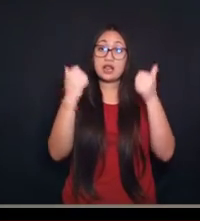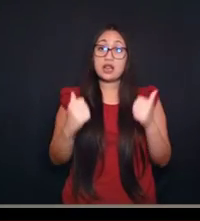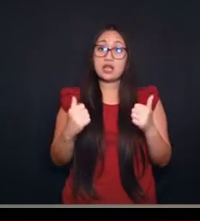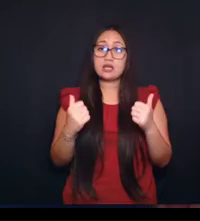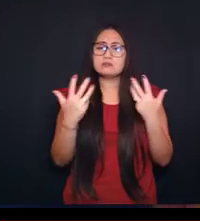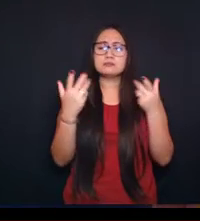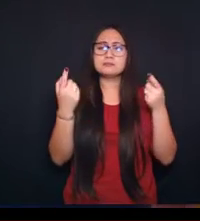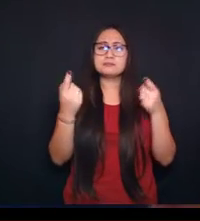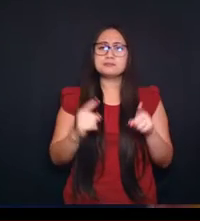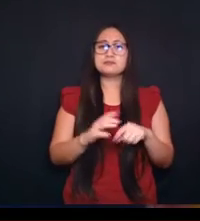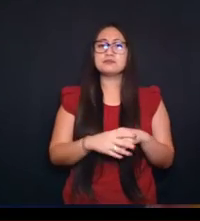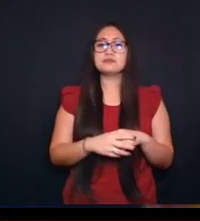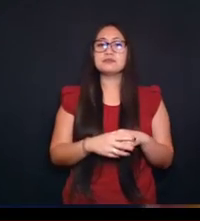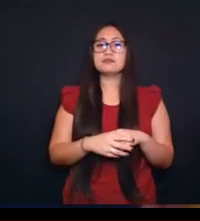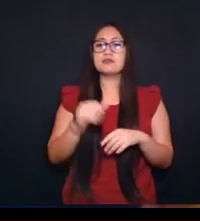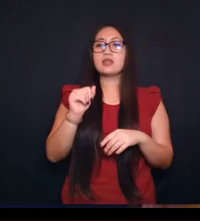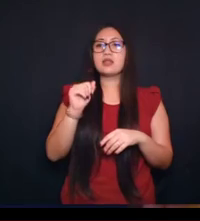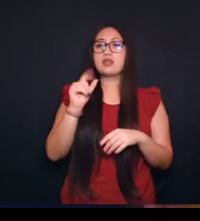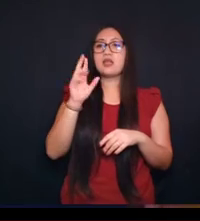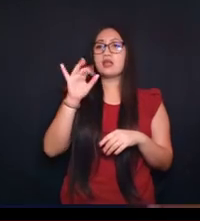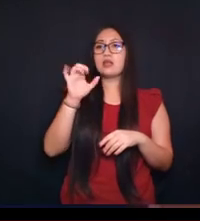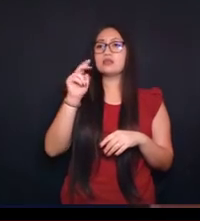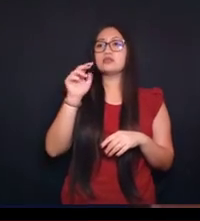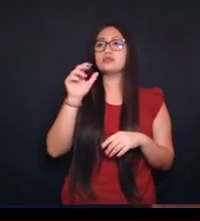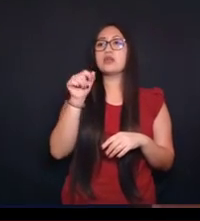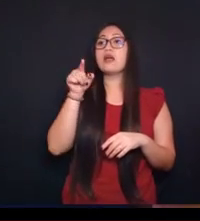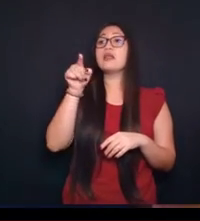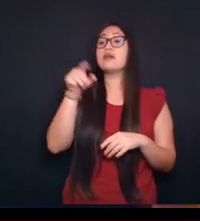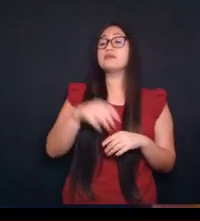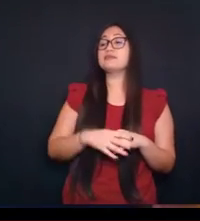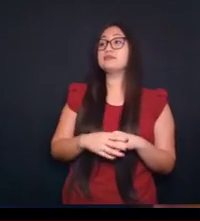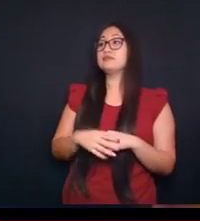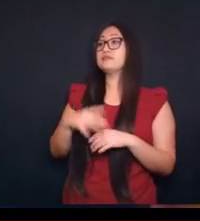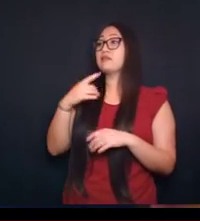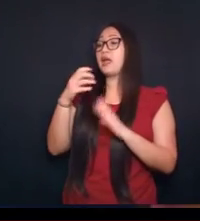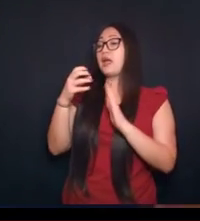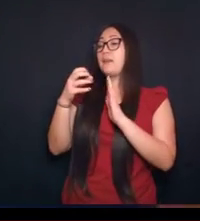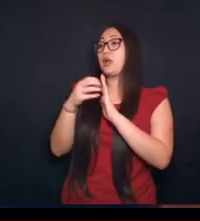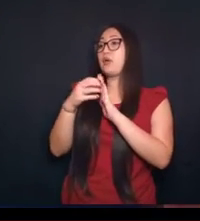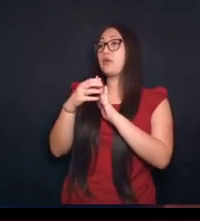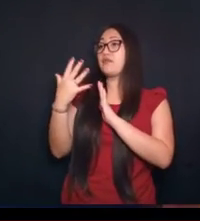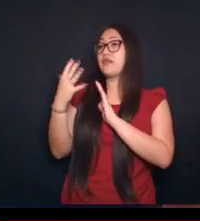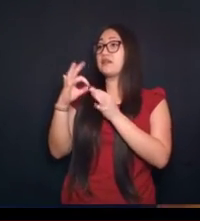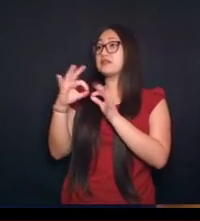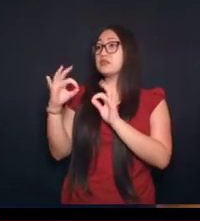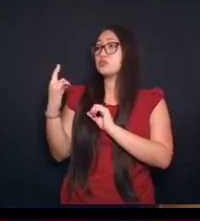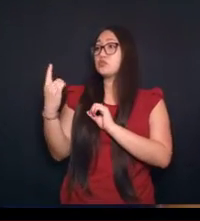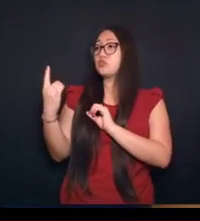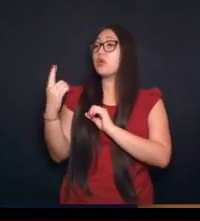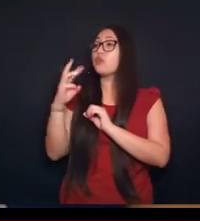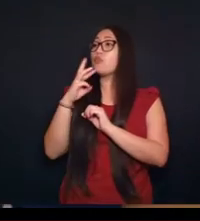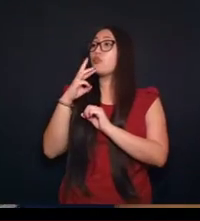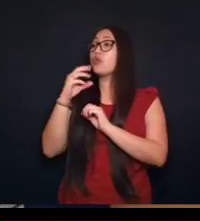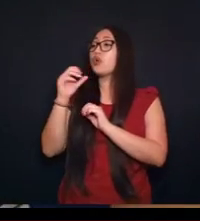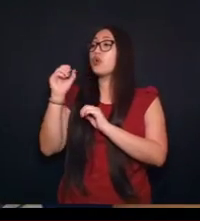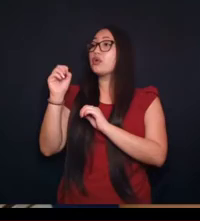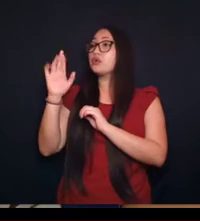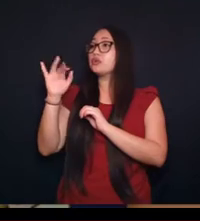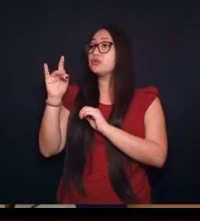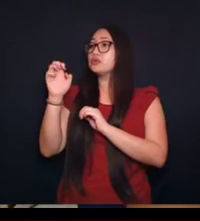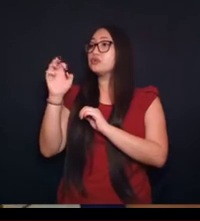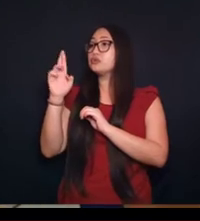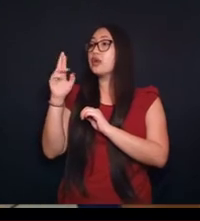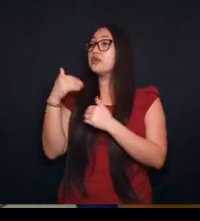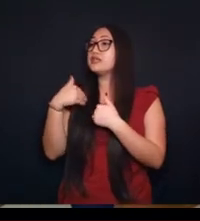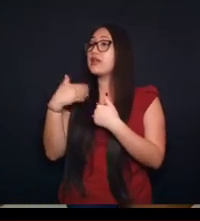answer. In paragraph 5, sentence 1, it says water striders also have very